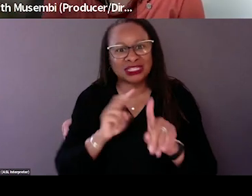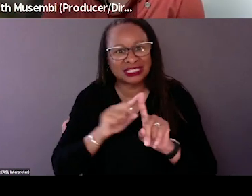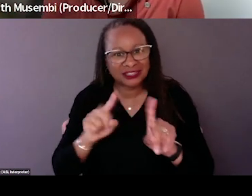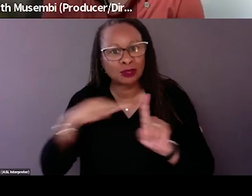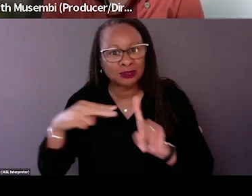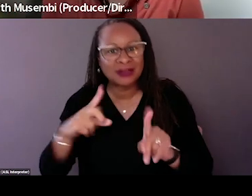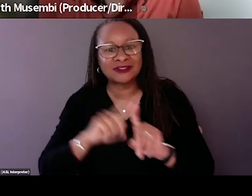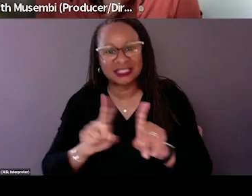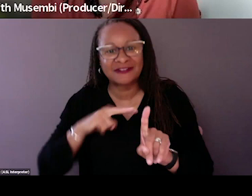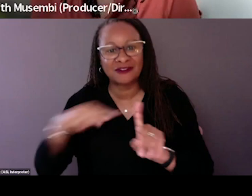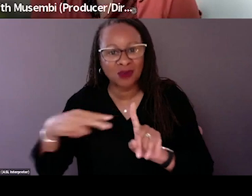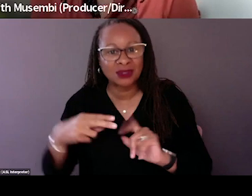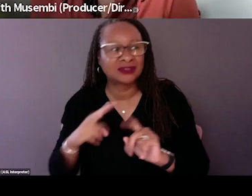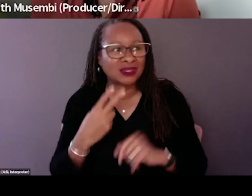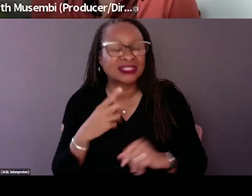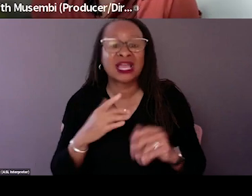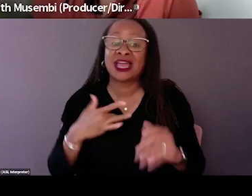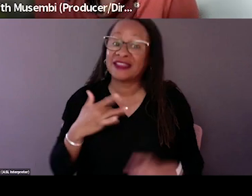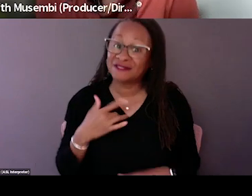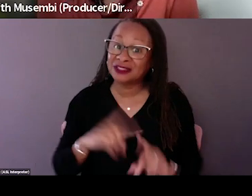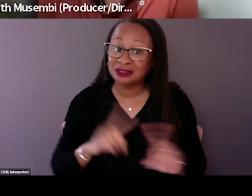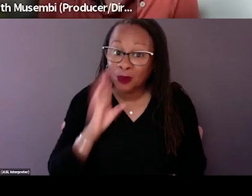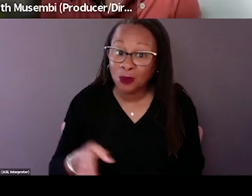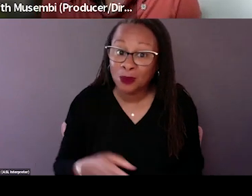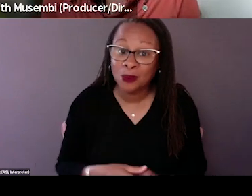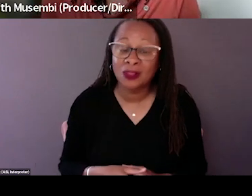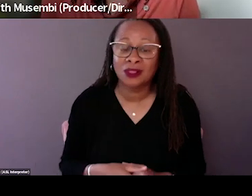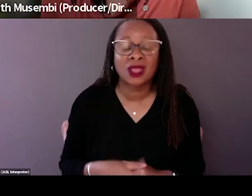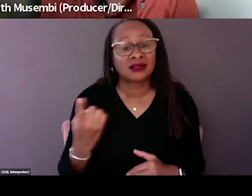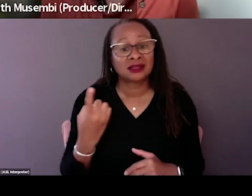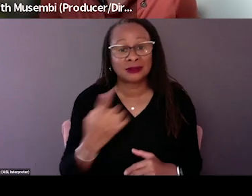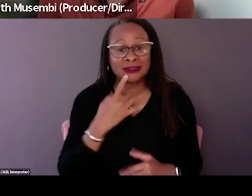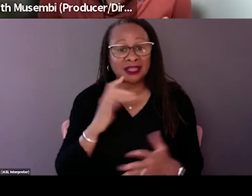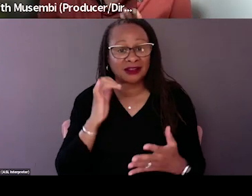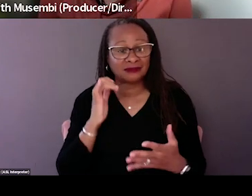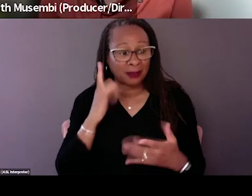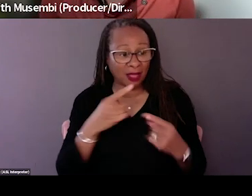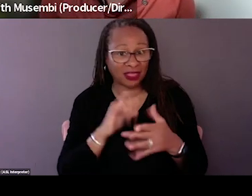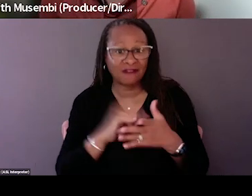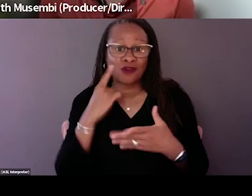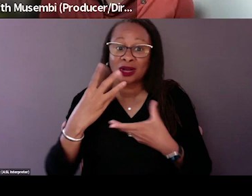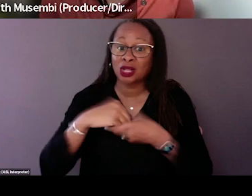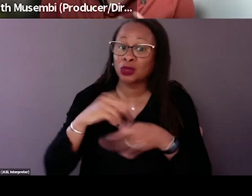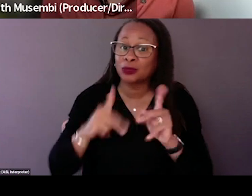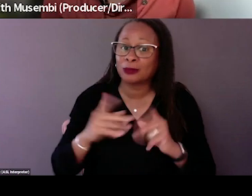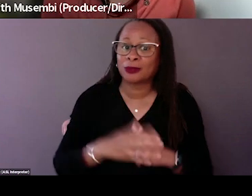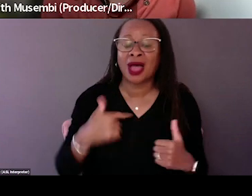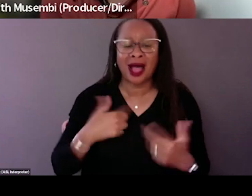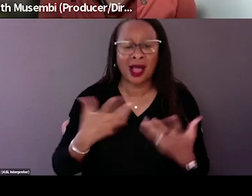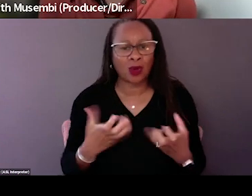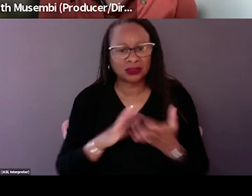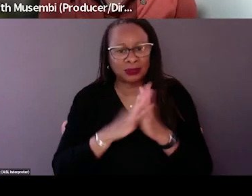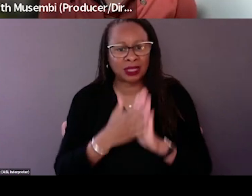and feels different. And there's something to be said for including people. I want to be one of the voices that's